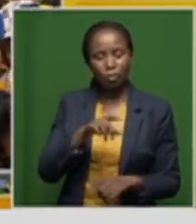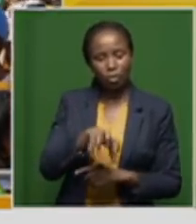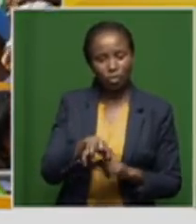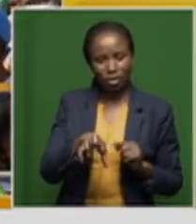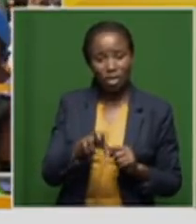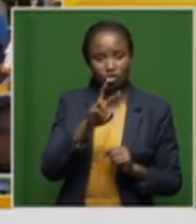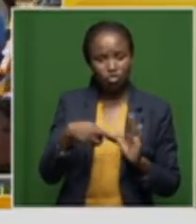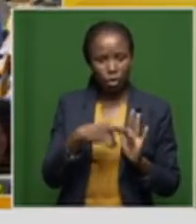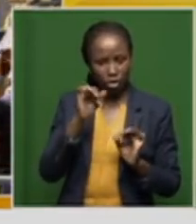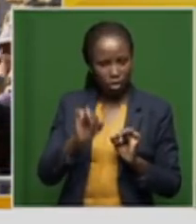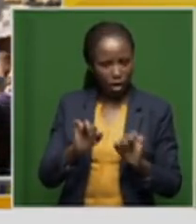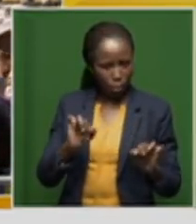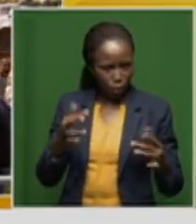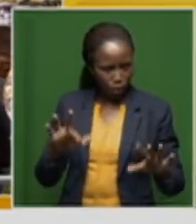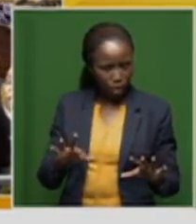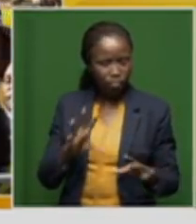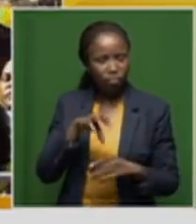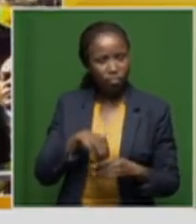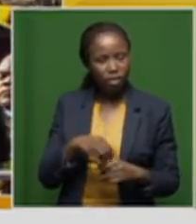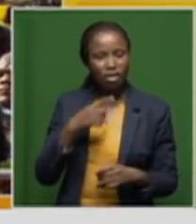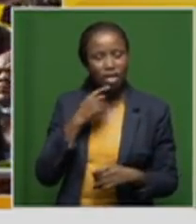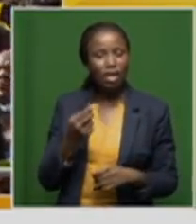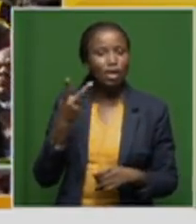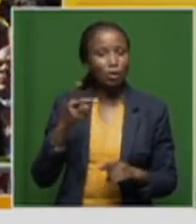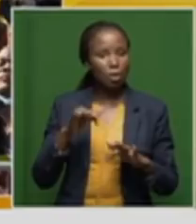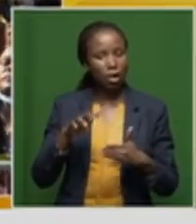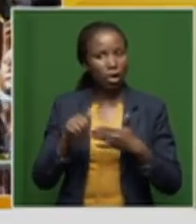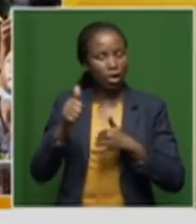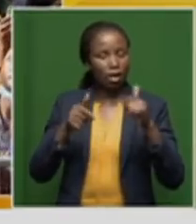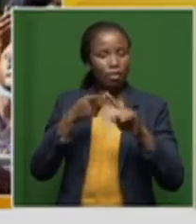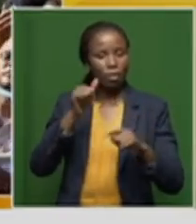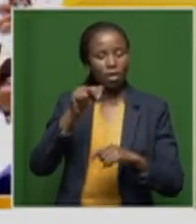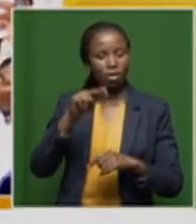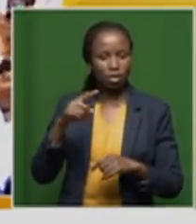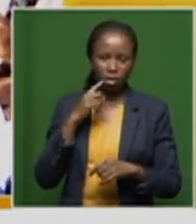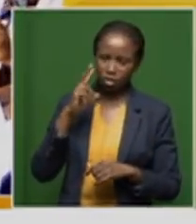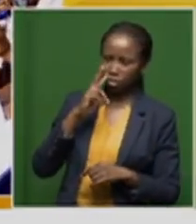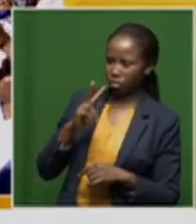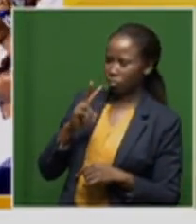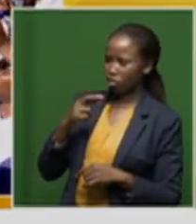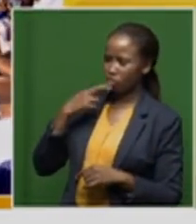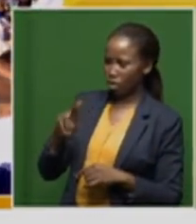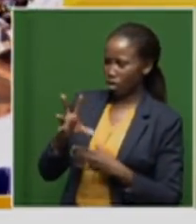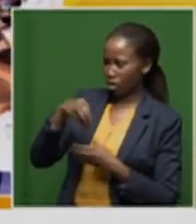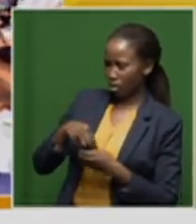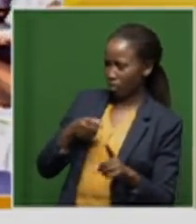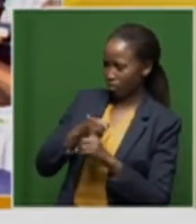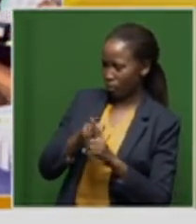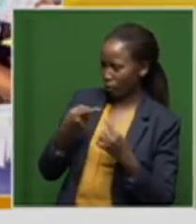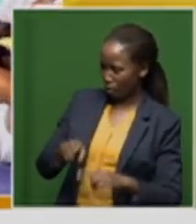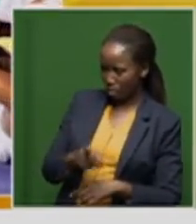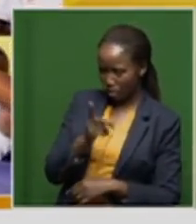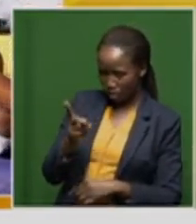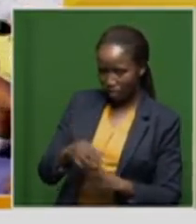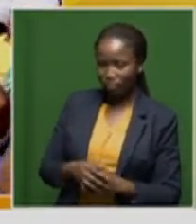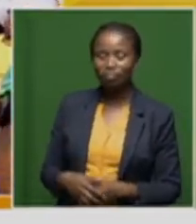role that they've played, particularly knowing that two stalwart leaders of the ANC don't regard them as the real Umkhonto Wesizwe veterans. There certainly has